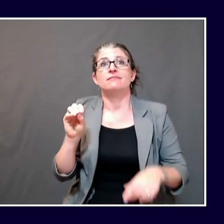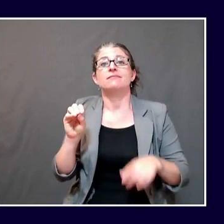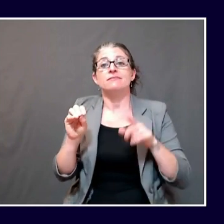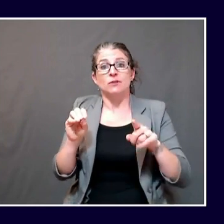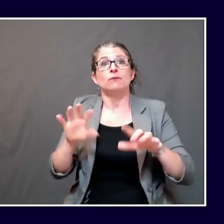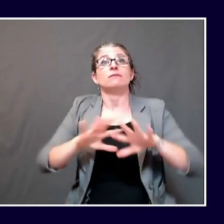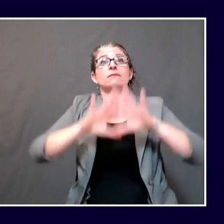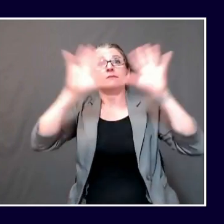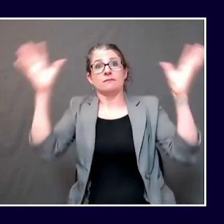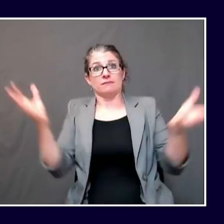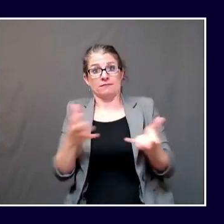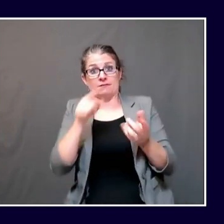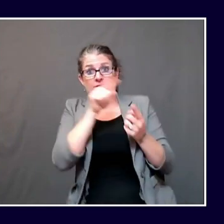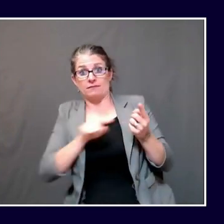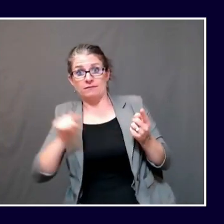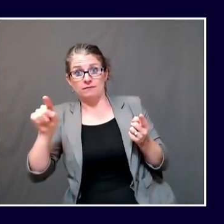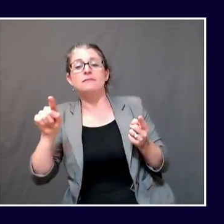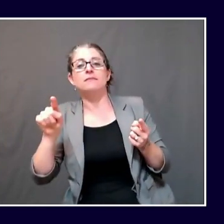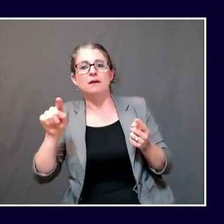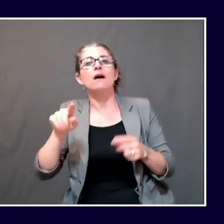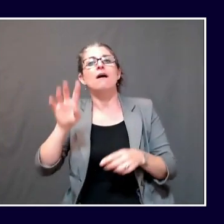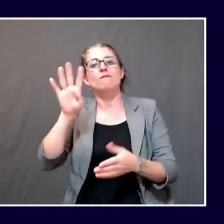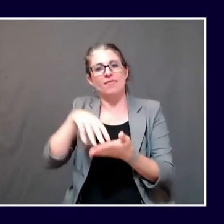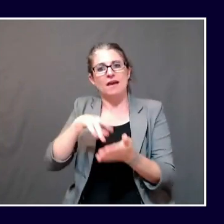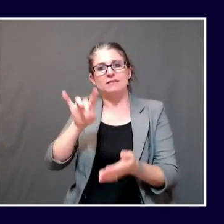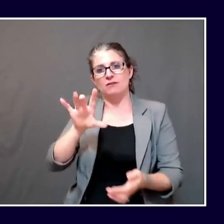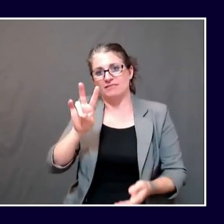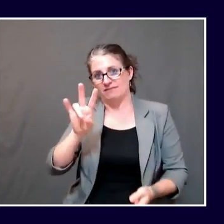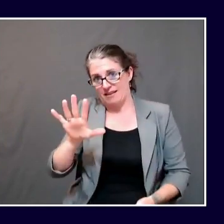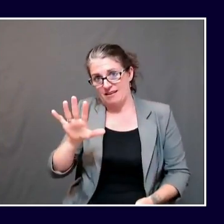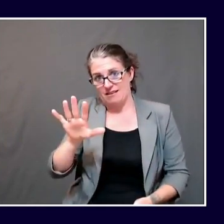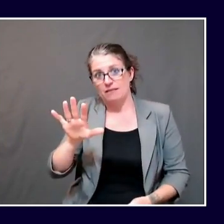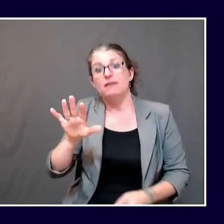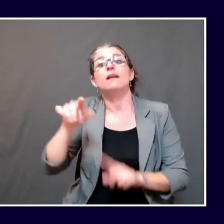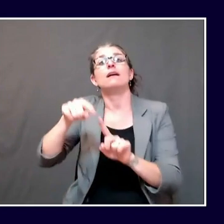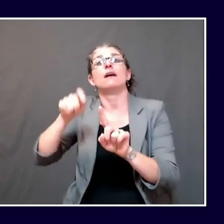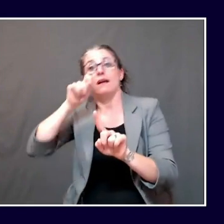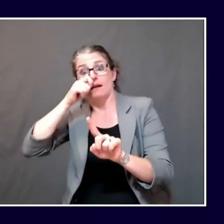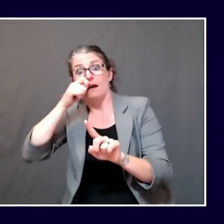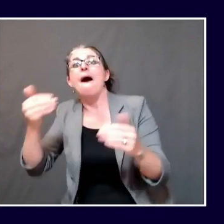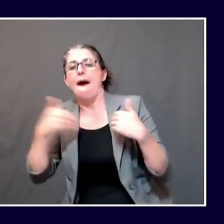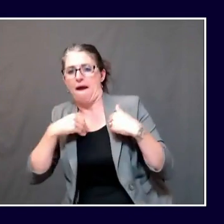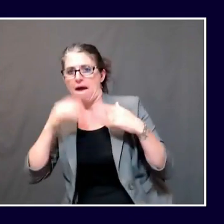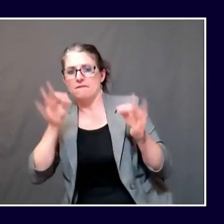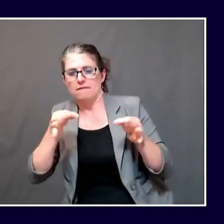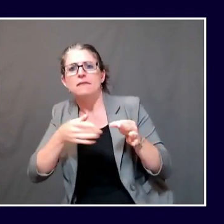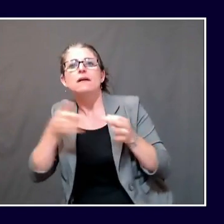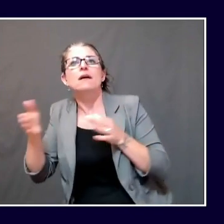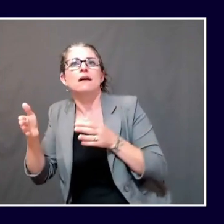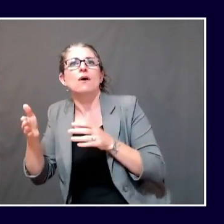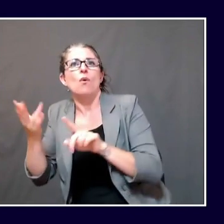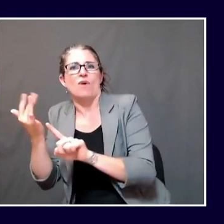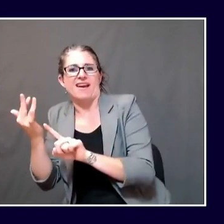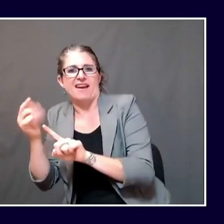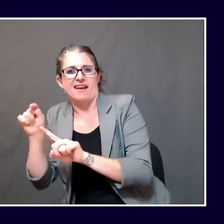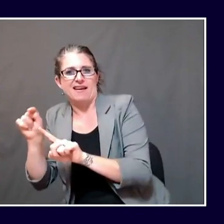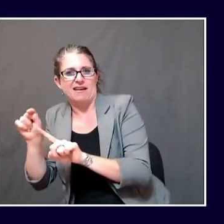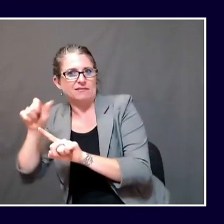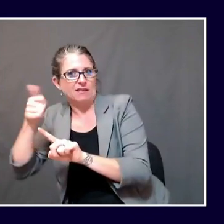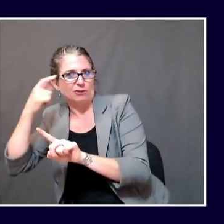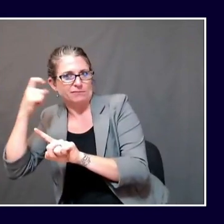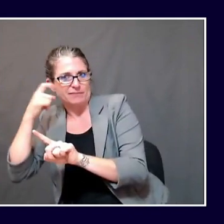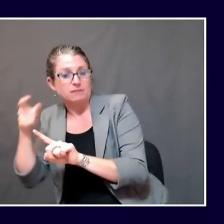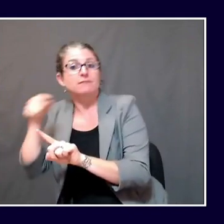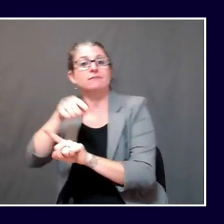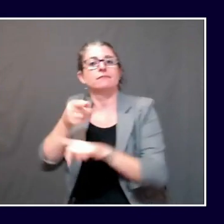4,865 are confirmed, an increase of 41, and 566 are probable, a decrease